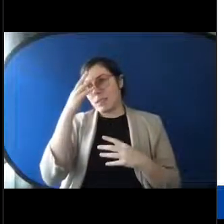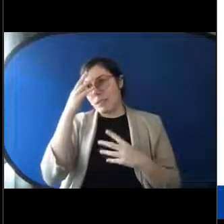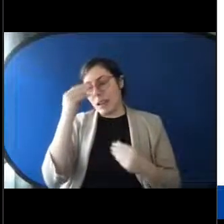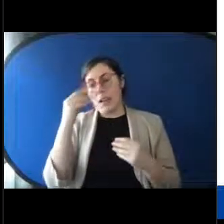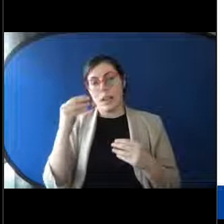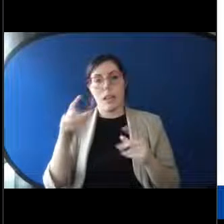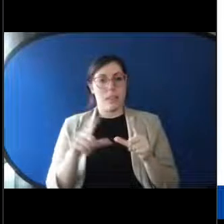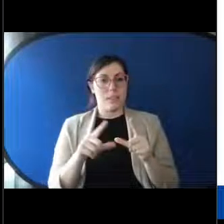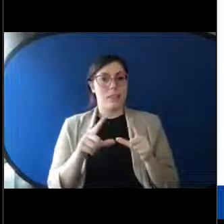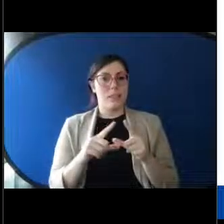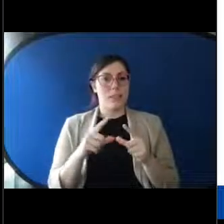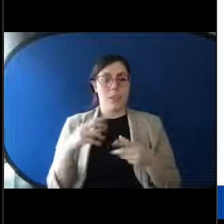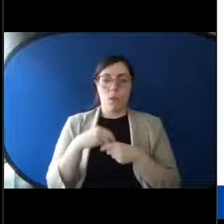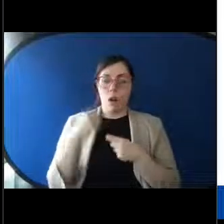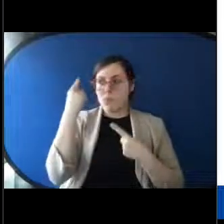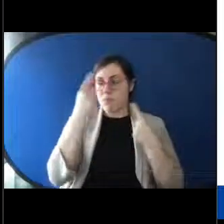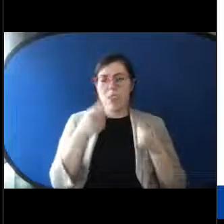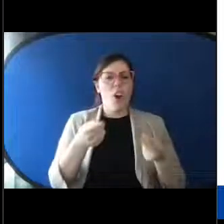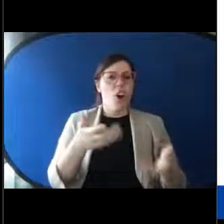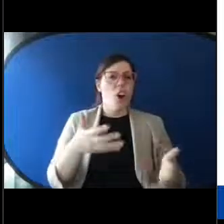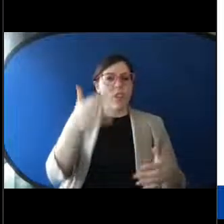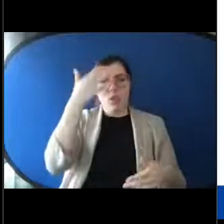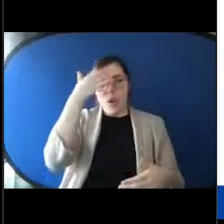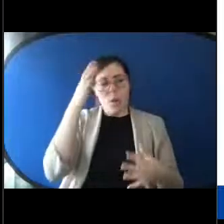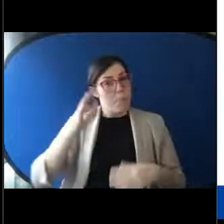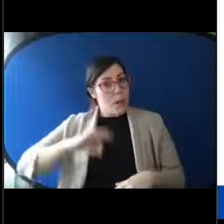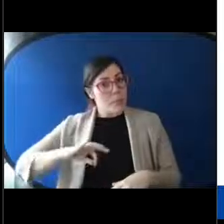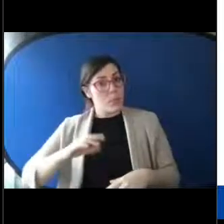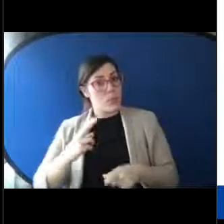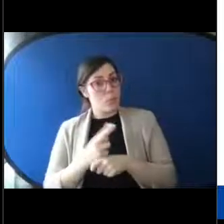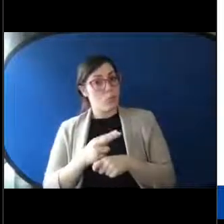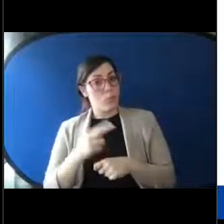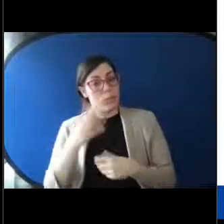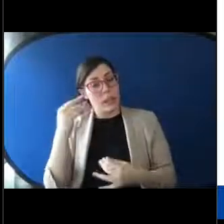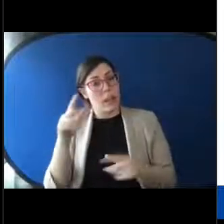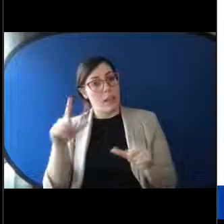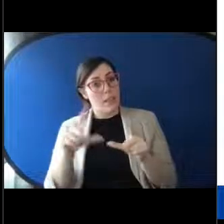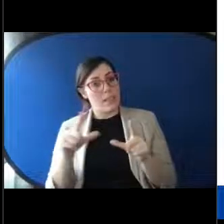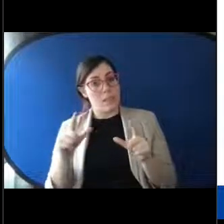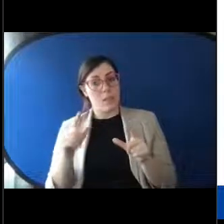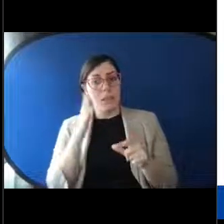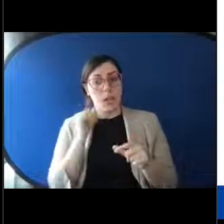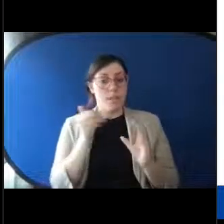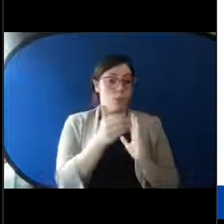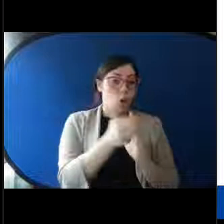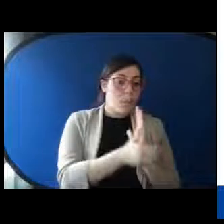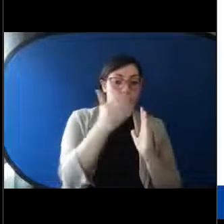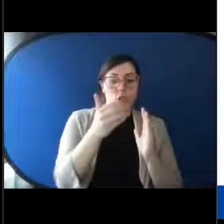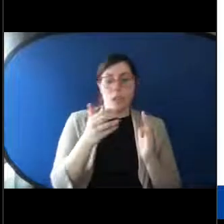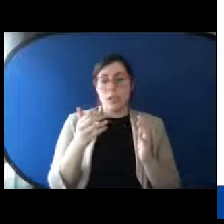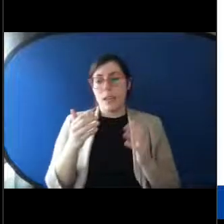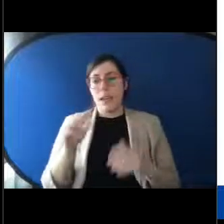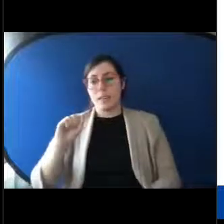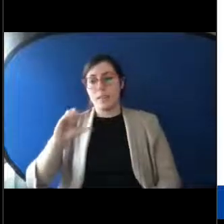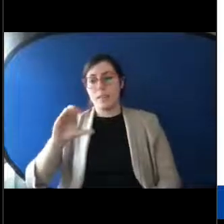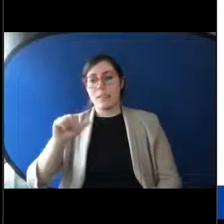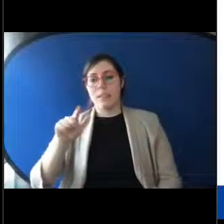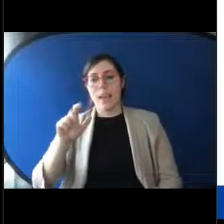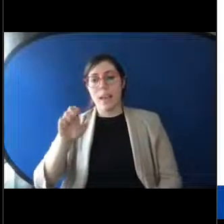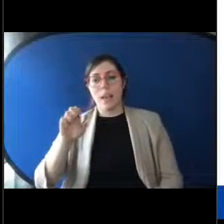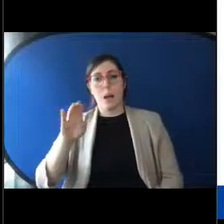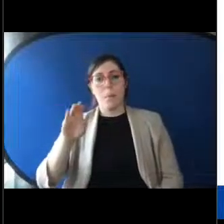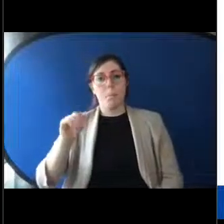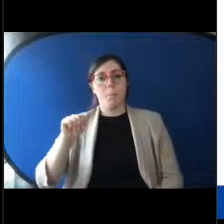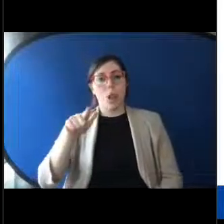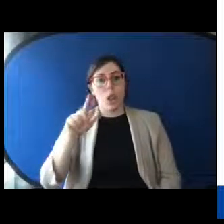they're ready to realize all the benefits of using data licenses in terms of automation and scalable processes related to the